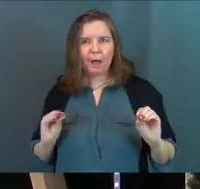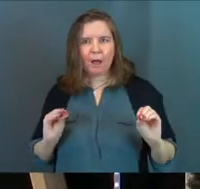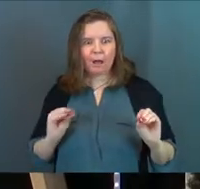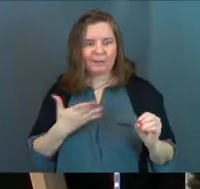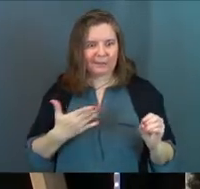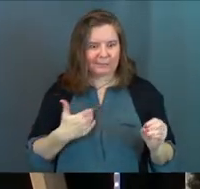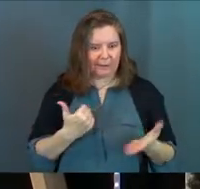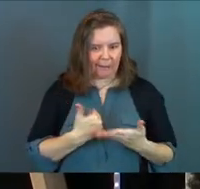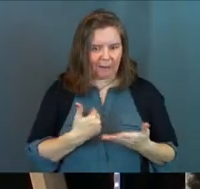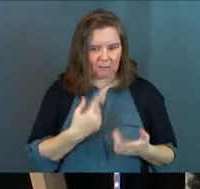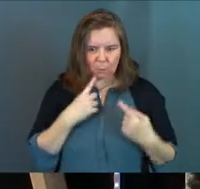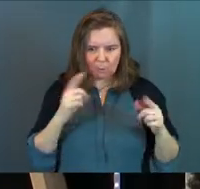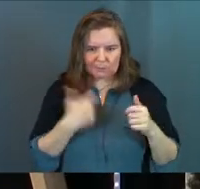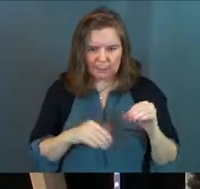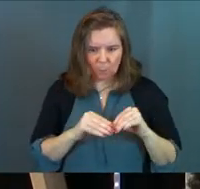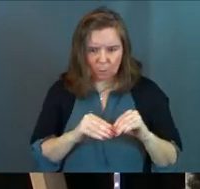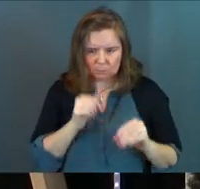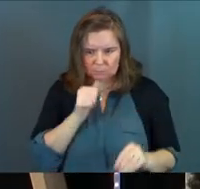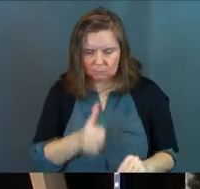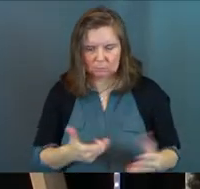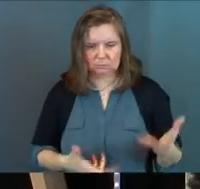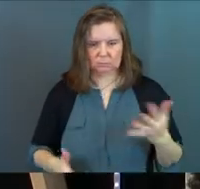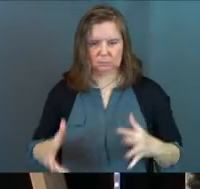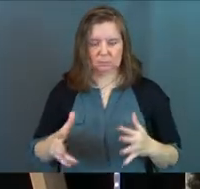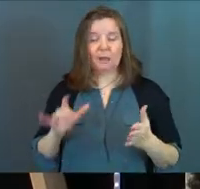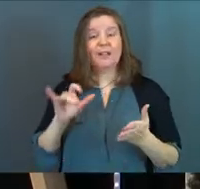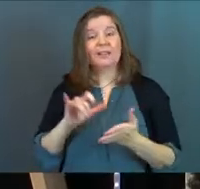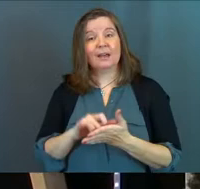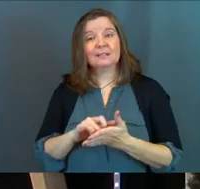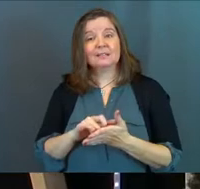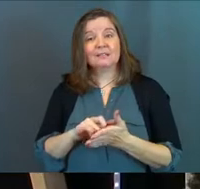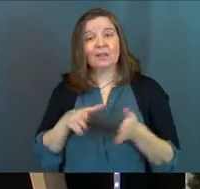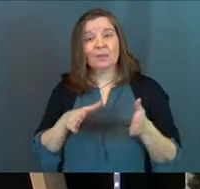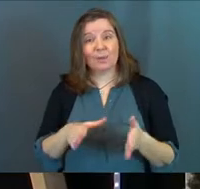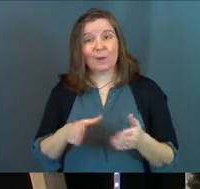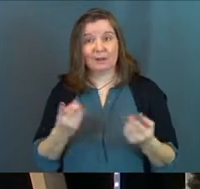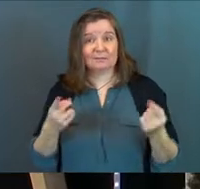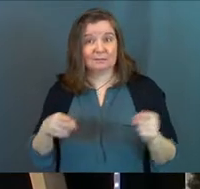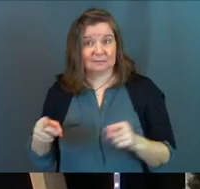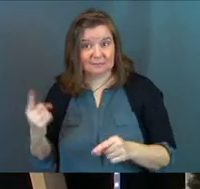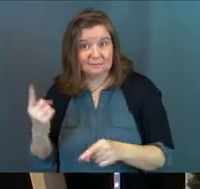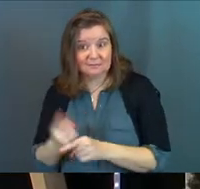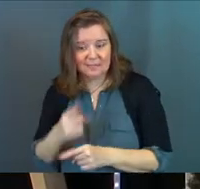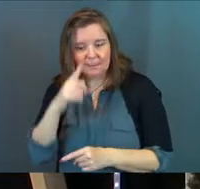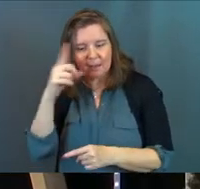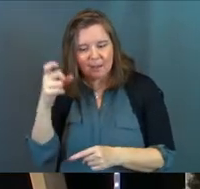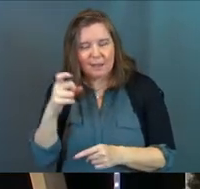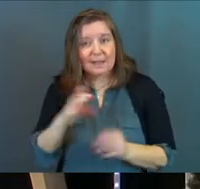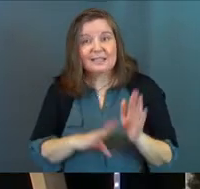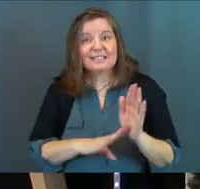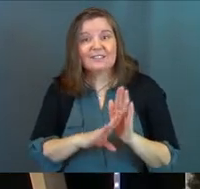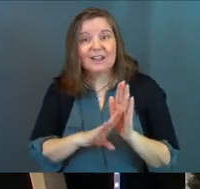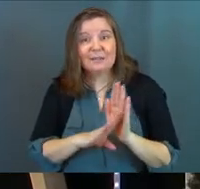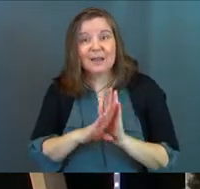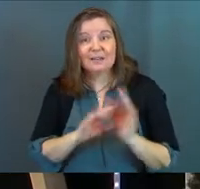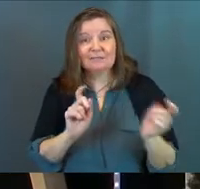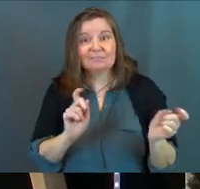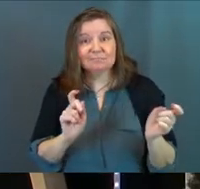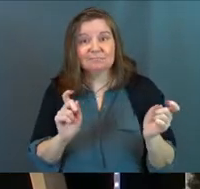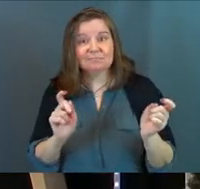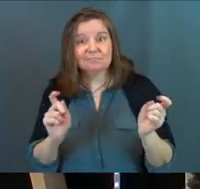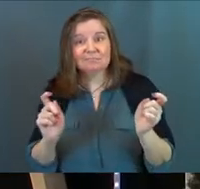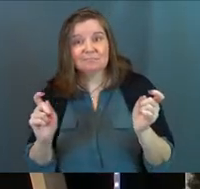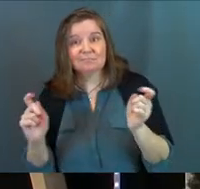little tricks I had worked with them anymore. And that's the way it works, isn't it? It's because developmentally